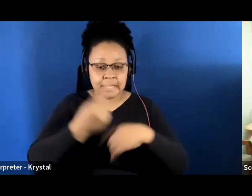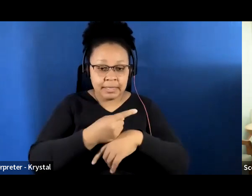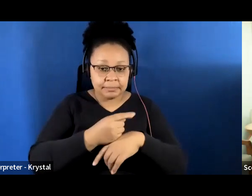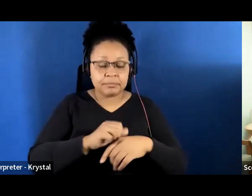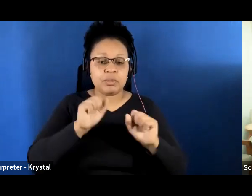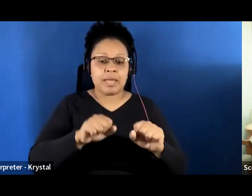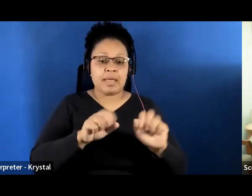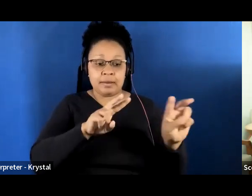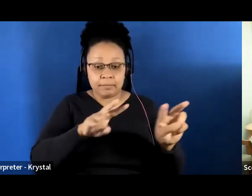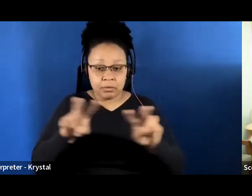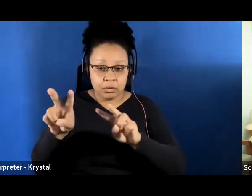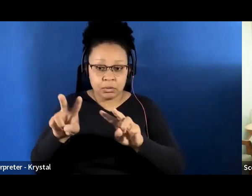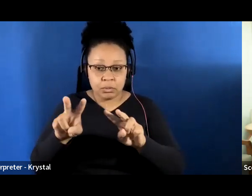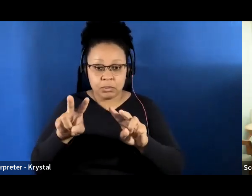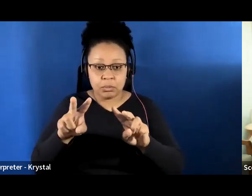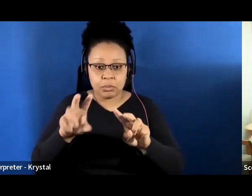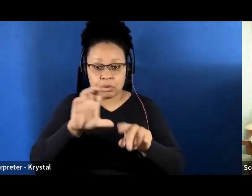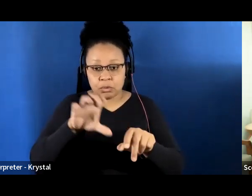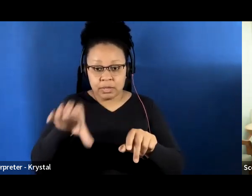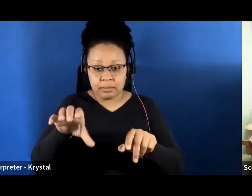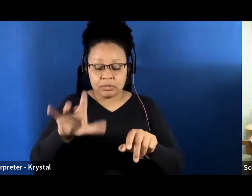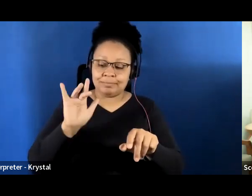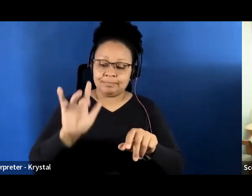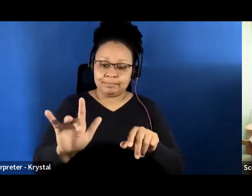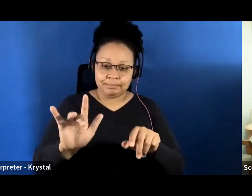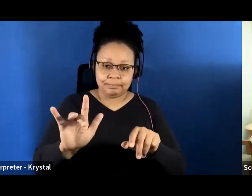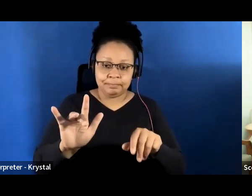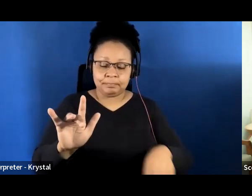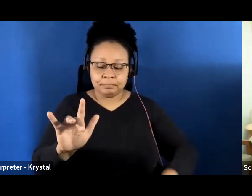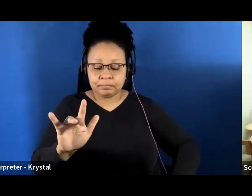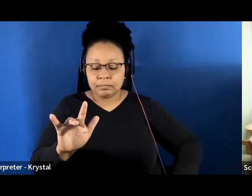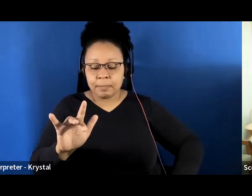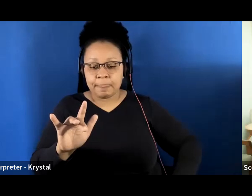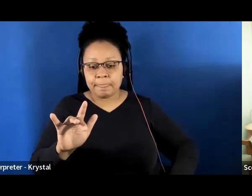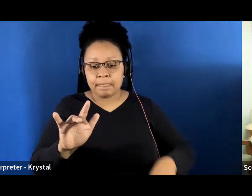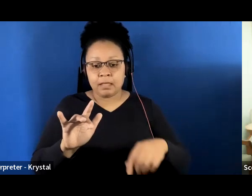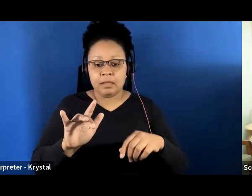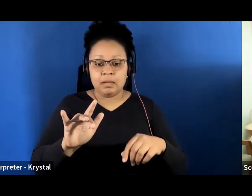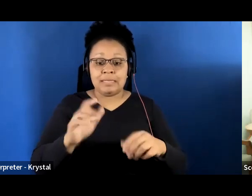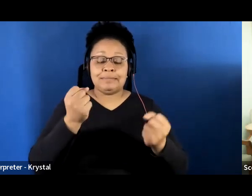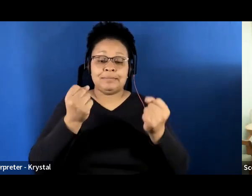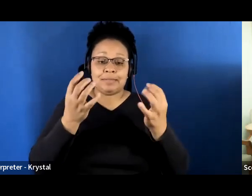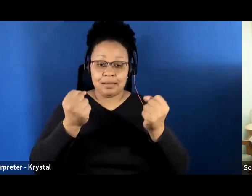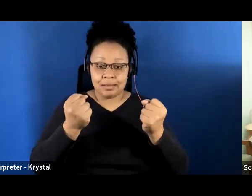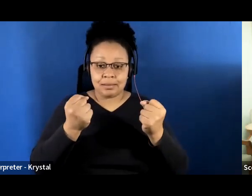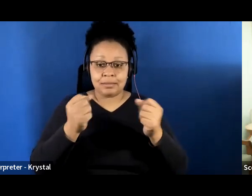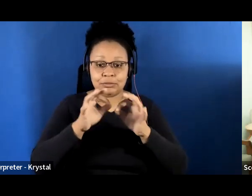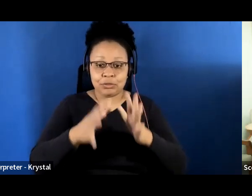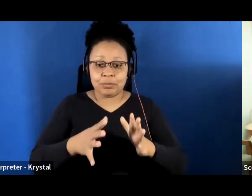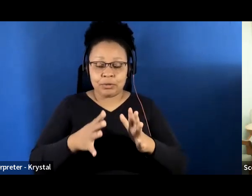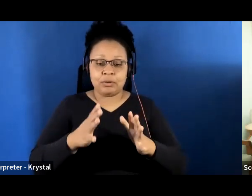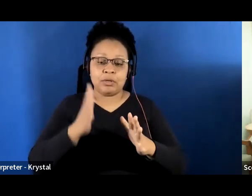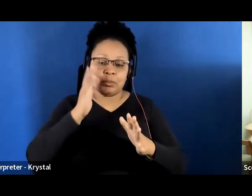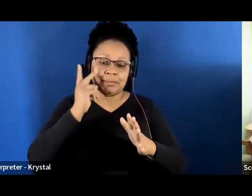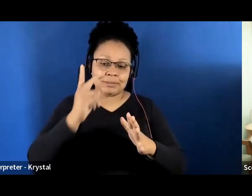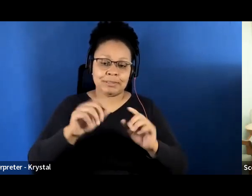can view the captioning by selecting the CC tab on the menu bar. For sign language interpreting, you can find the interpreter